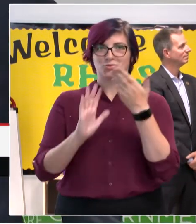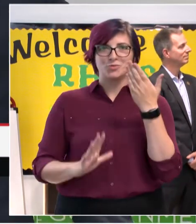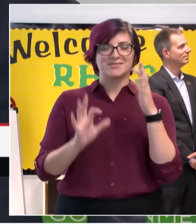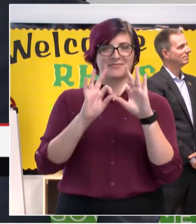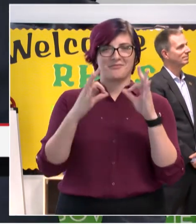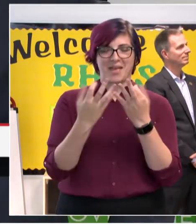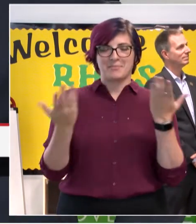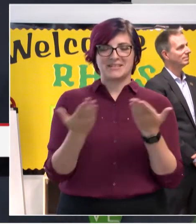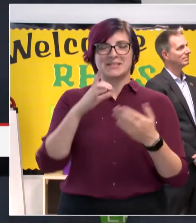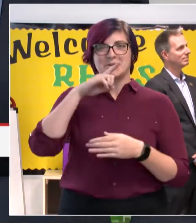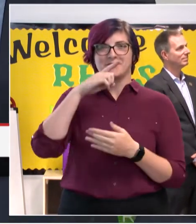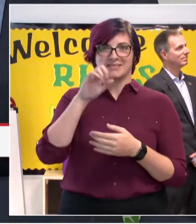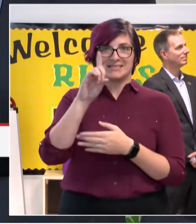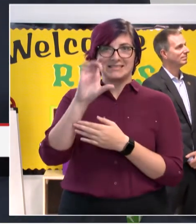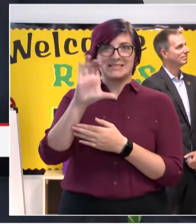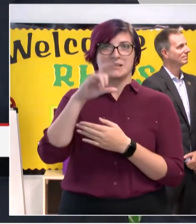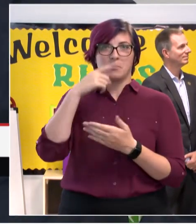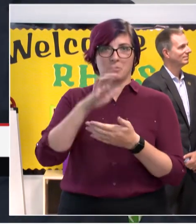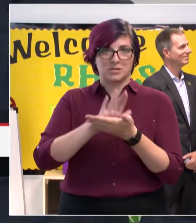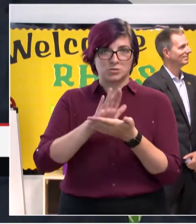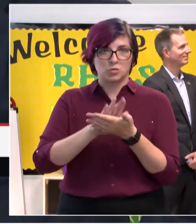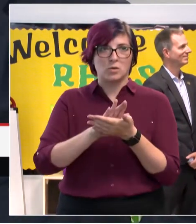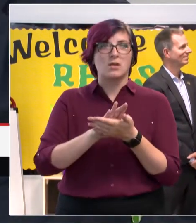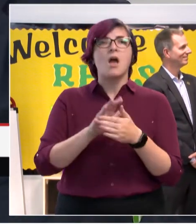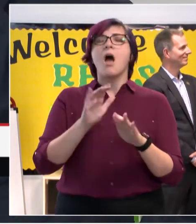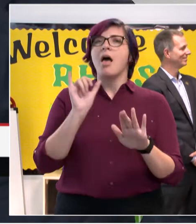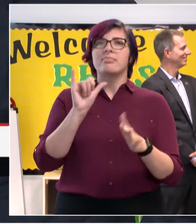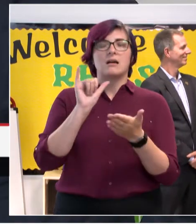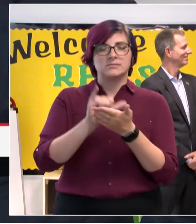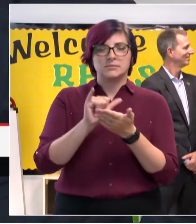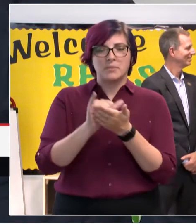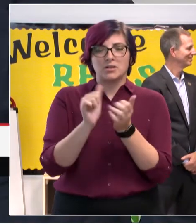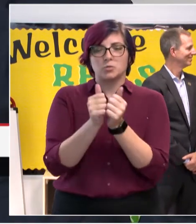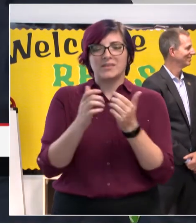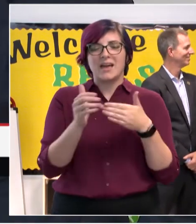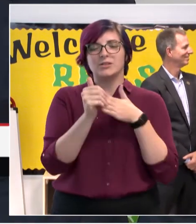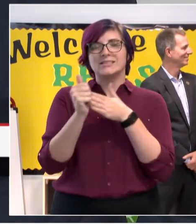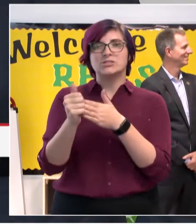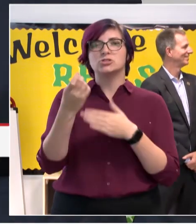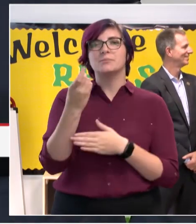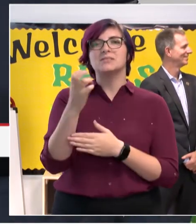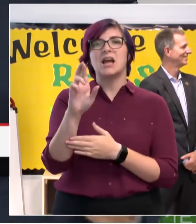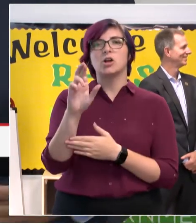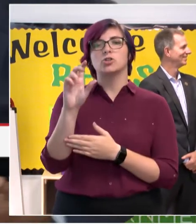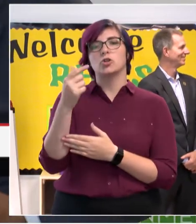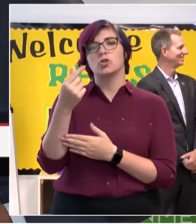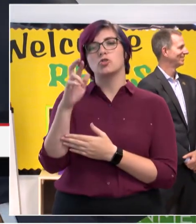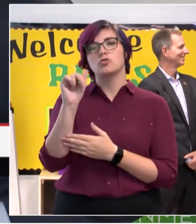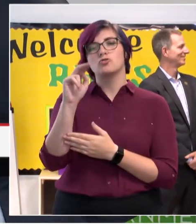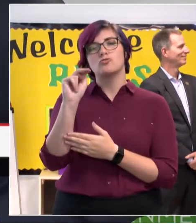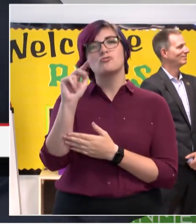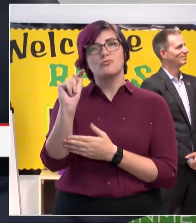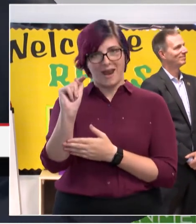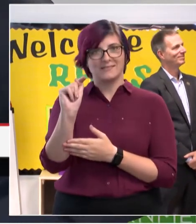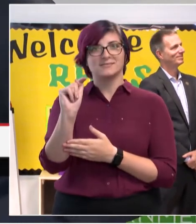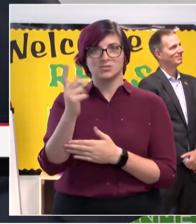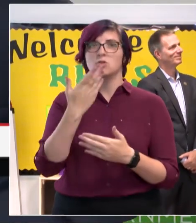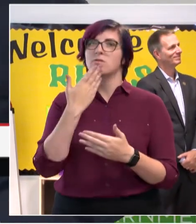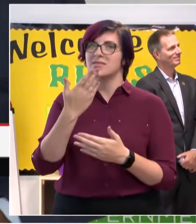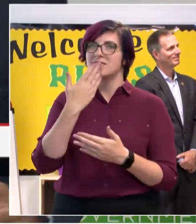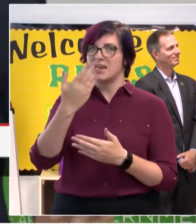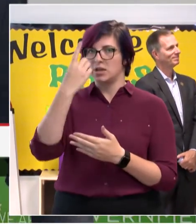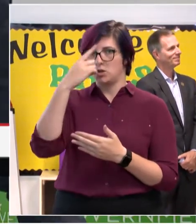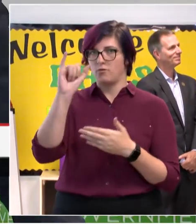Public Schools. And that wouldn't be possible also without the leadership of Dr. Grant. So thank you, Dr. Grant, and IC's leadership and commitment to supporting